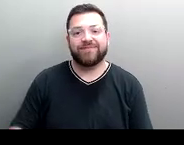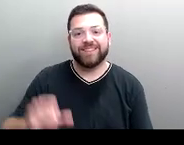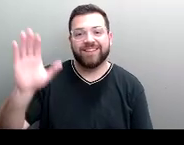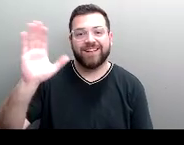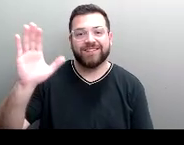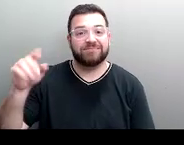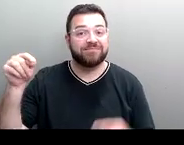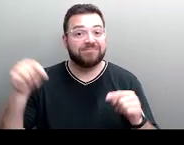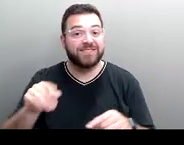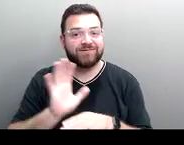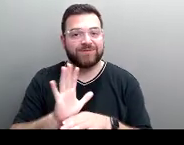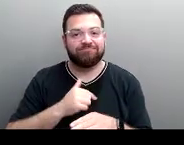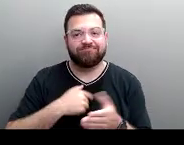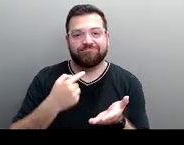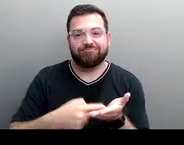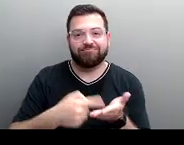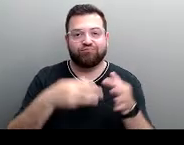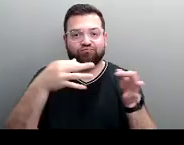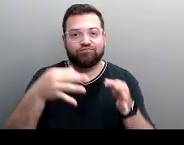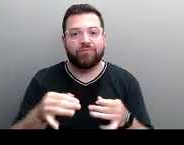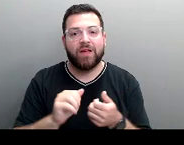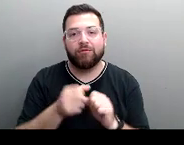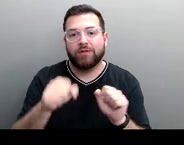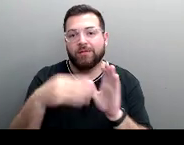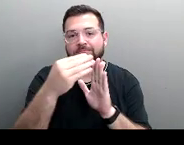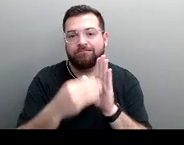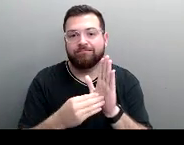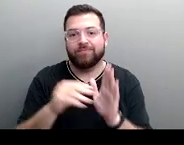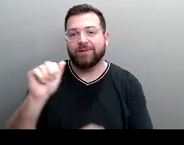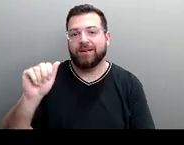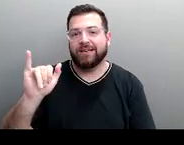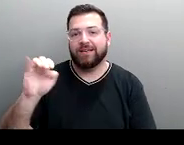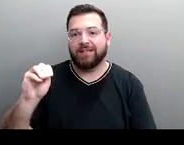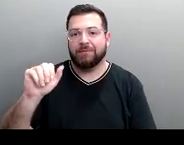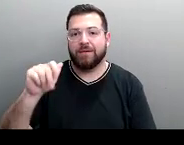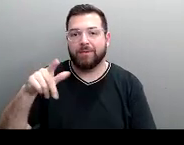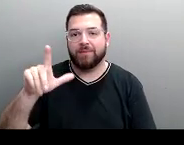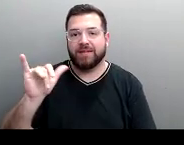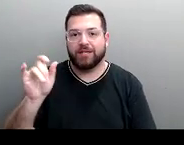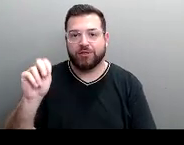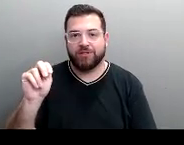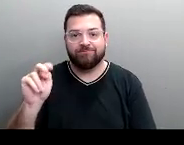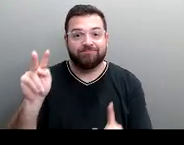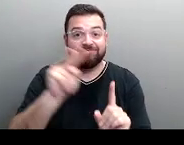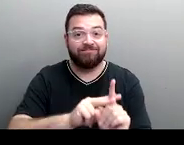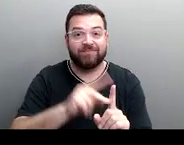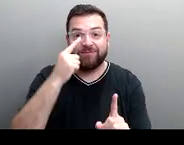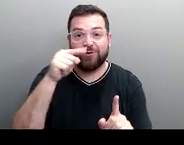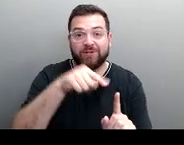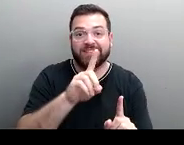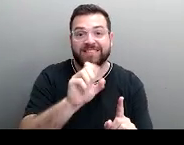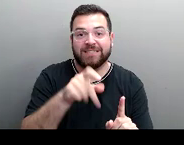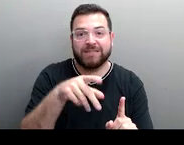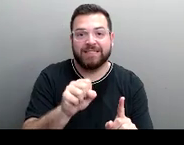Hi, in this video, I'll be going over how to complete the AIM application, which is the first step in joining the DSPS program and receiving